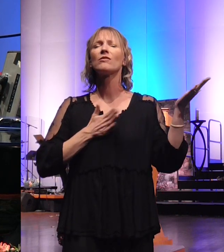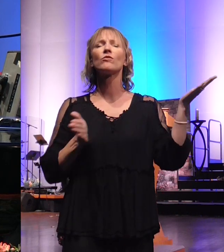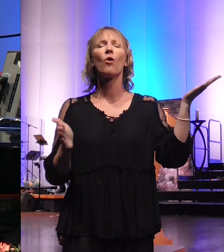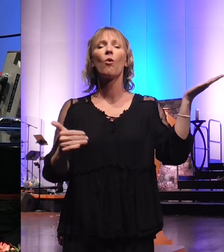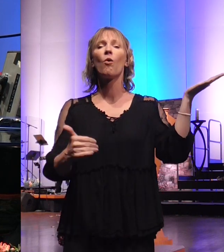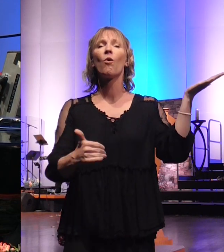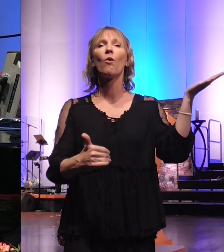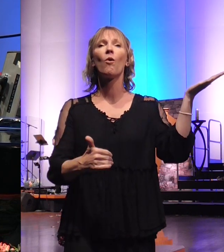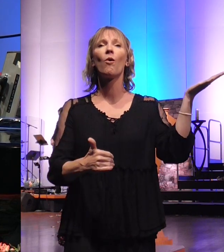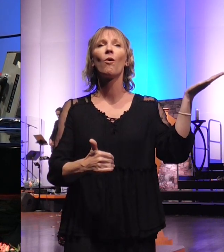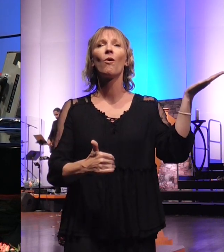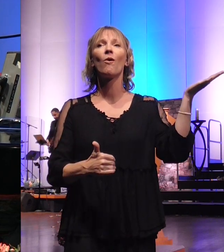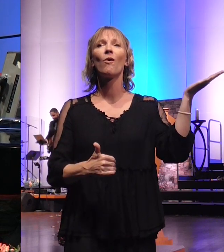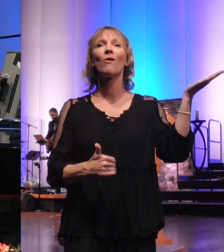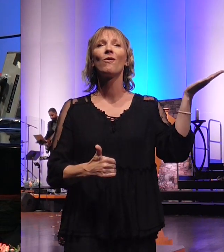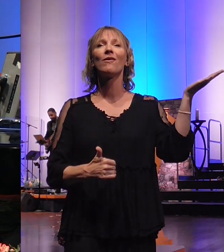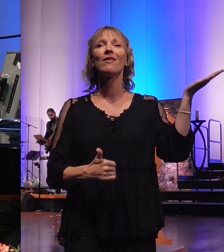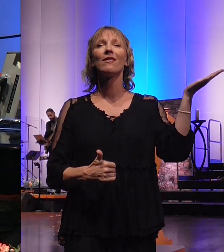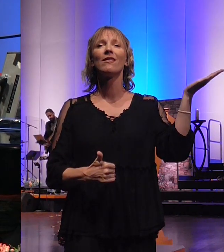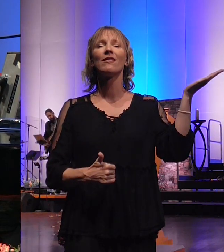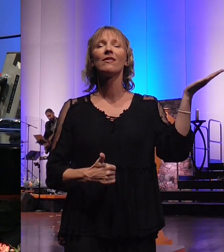my soul.